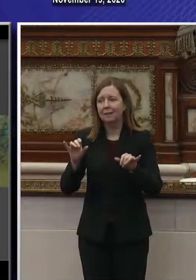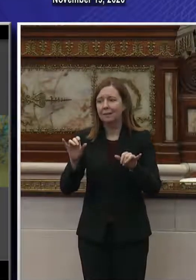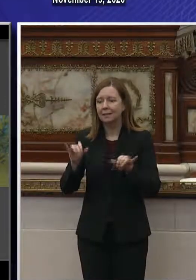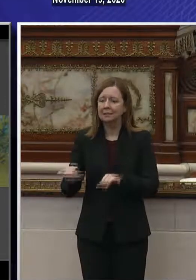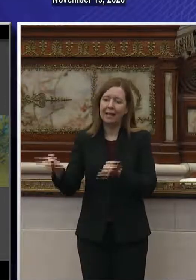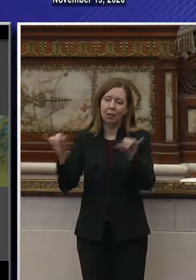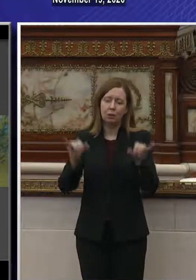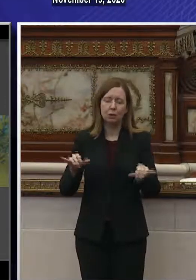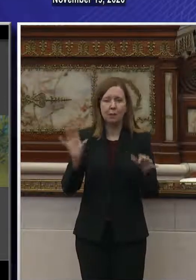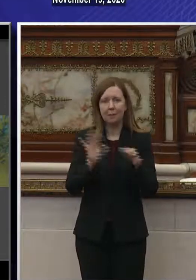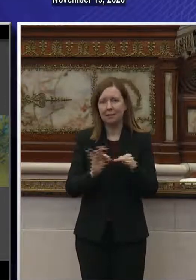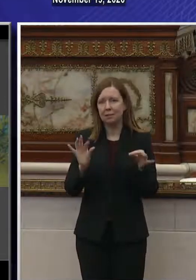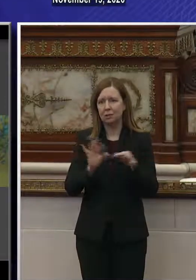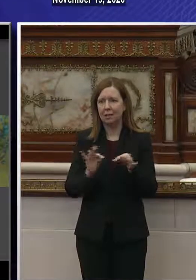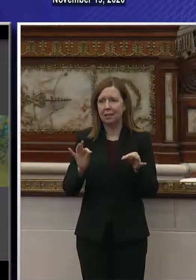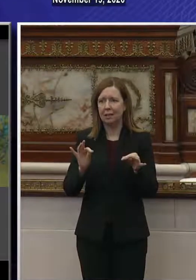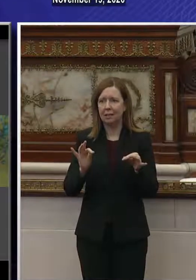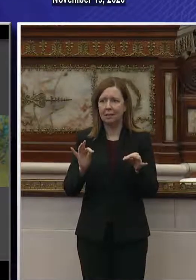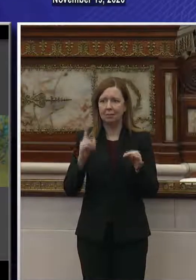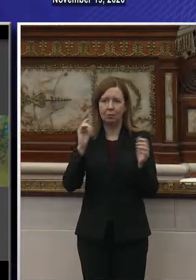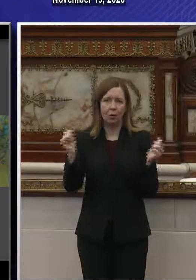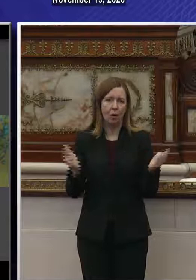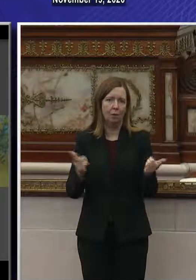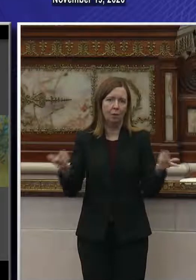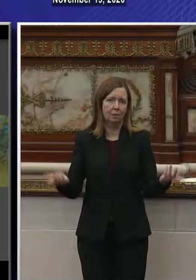issue kind of messaging that